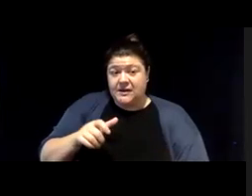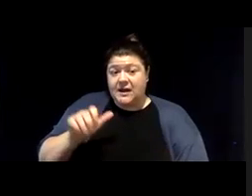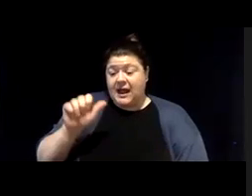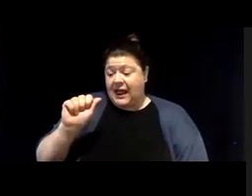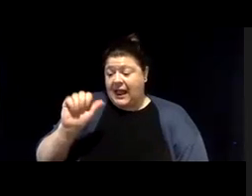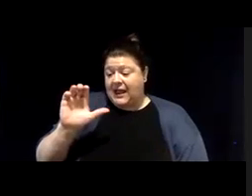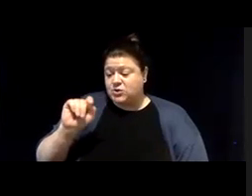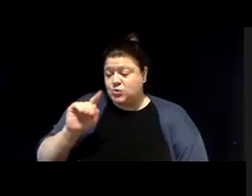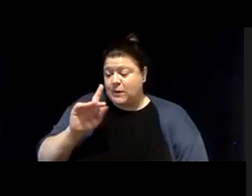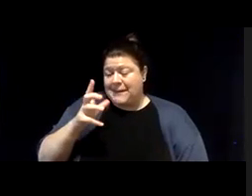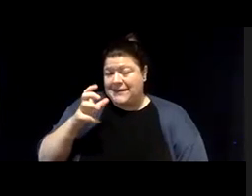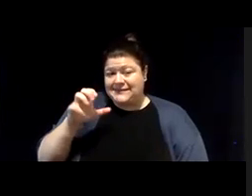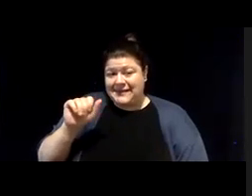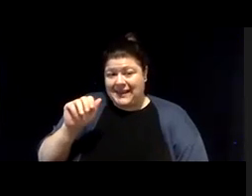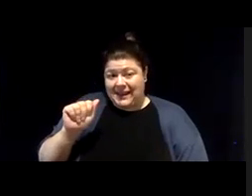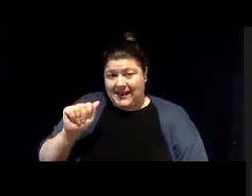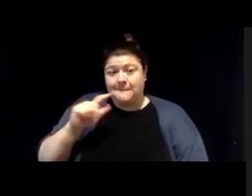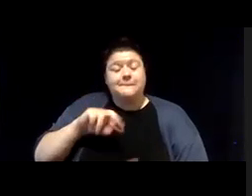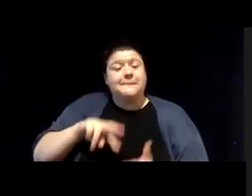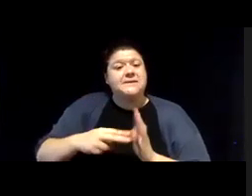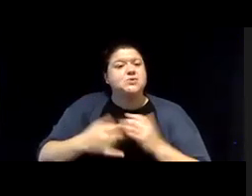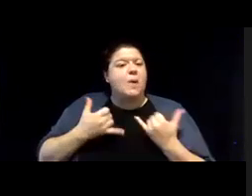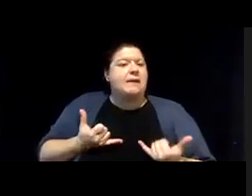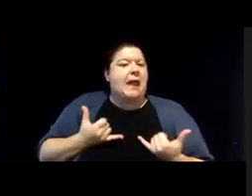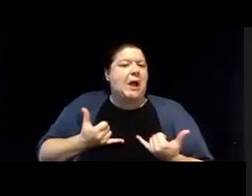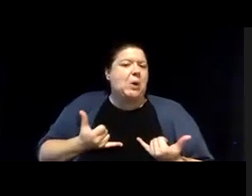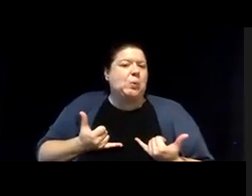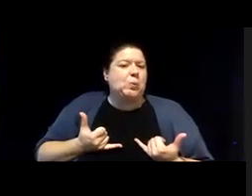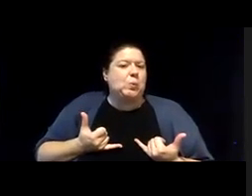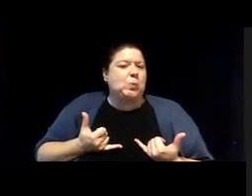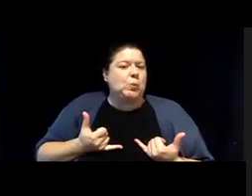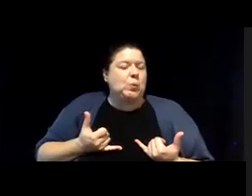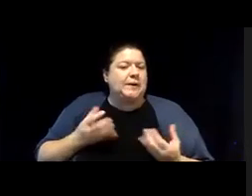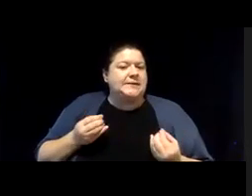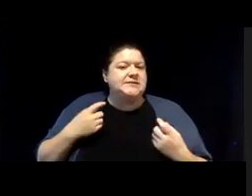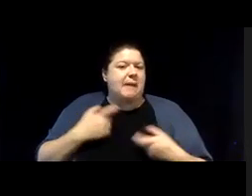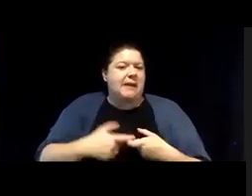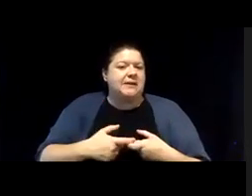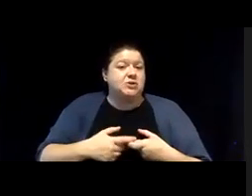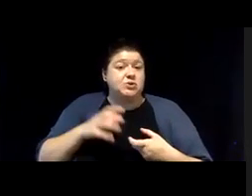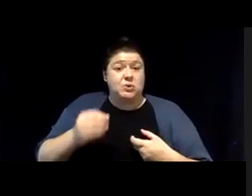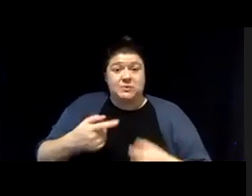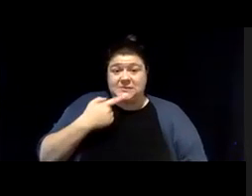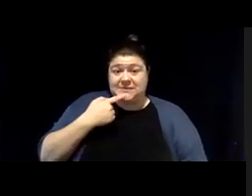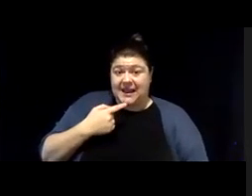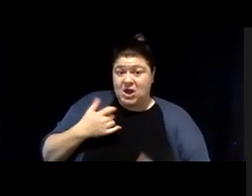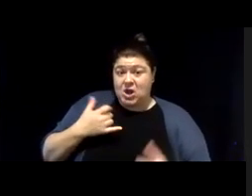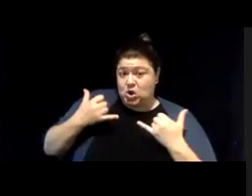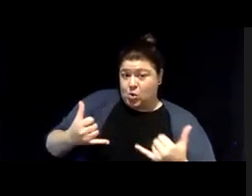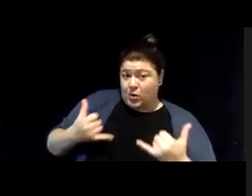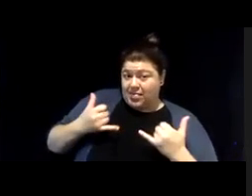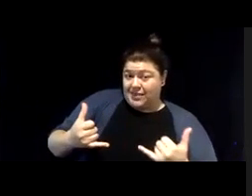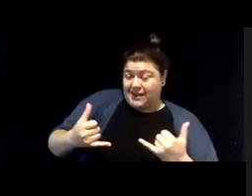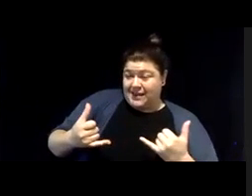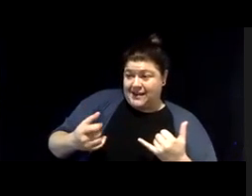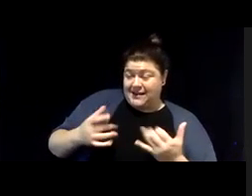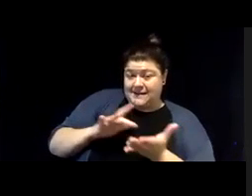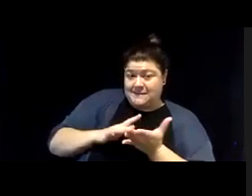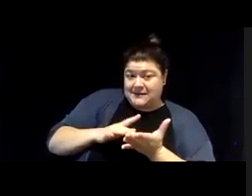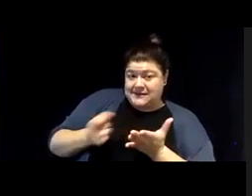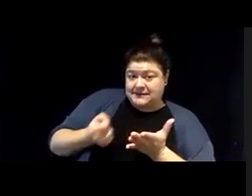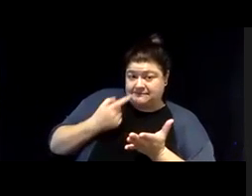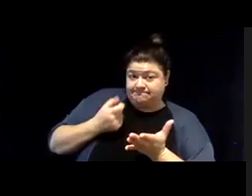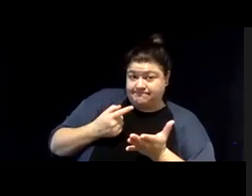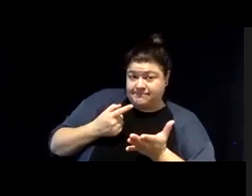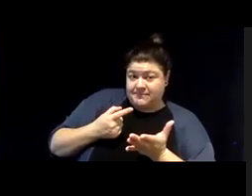currently. Okay, so if you're asking the patient, are you currently taking that medication? You would say, are you